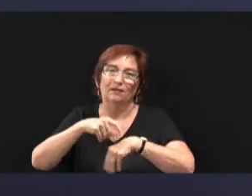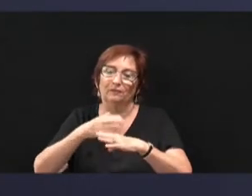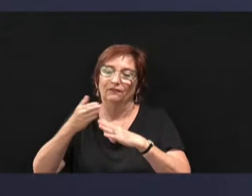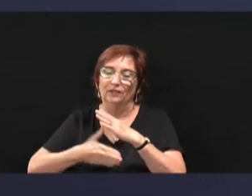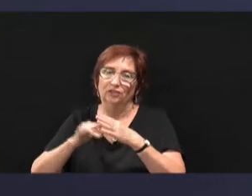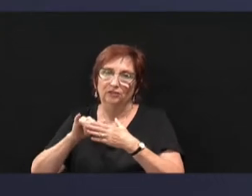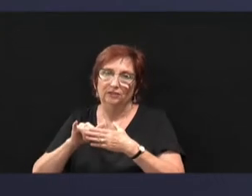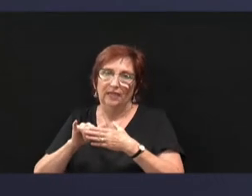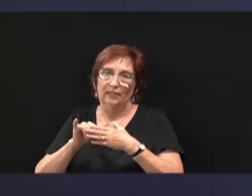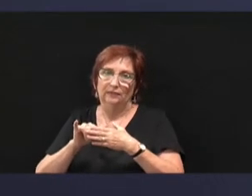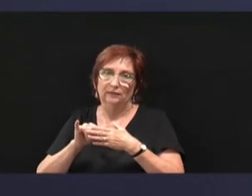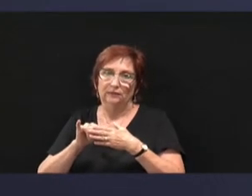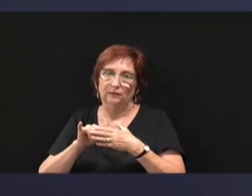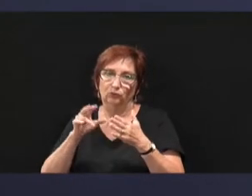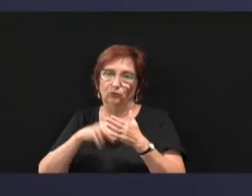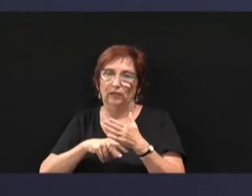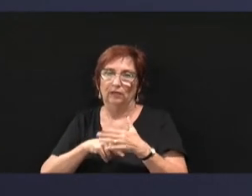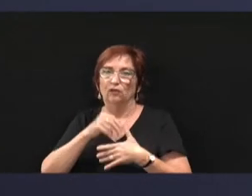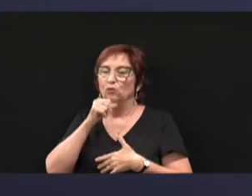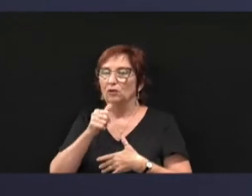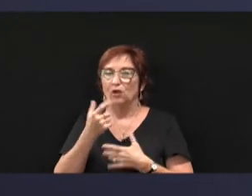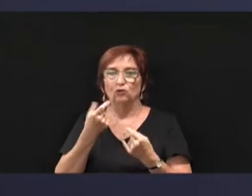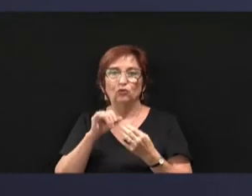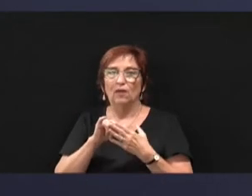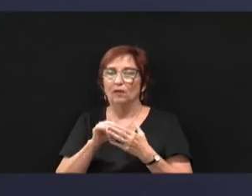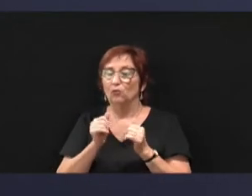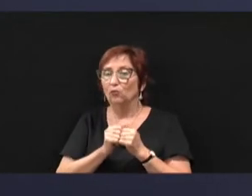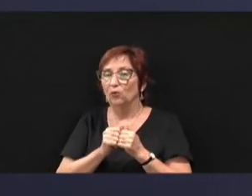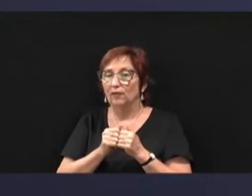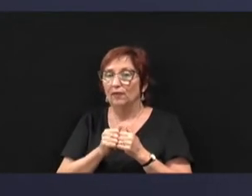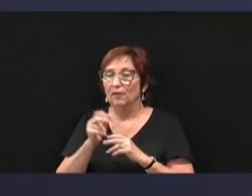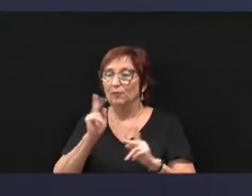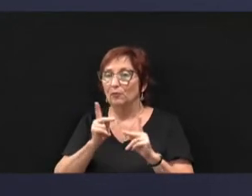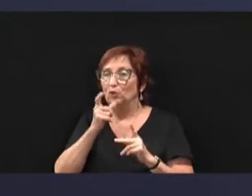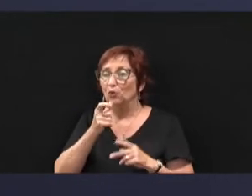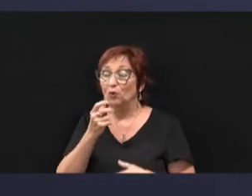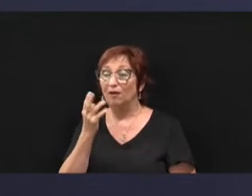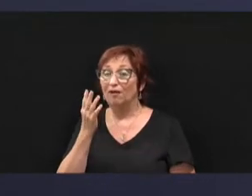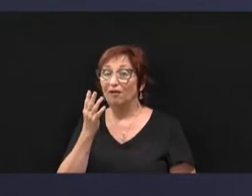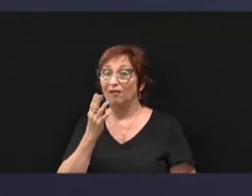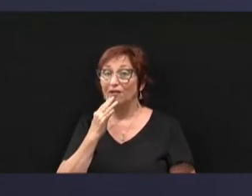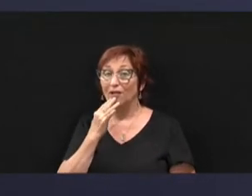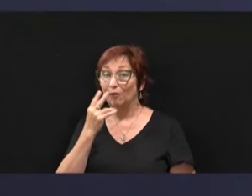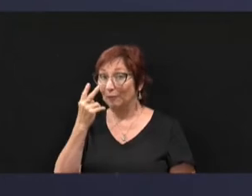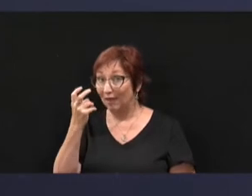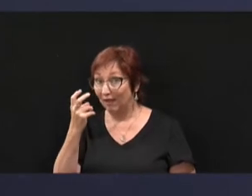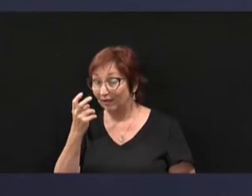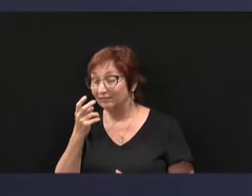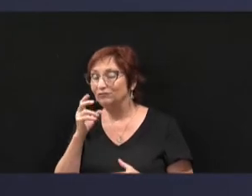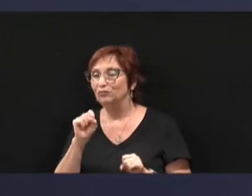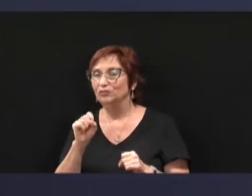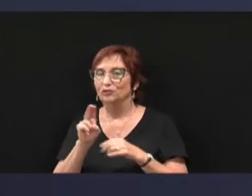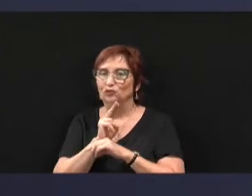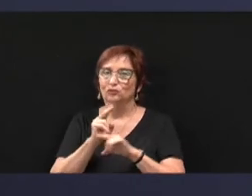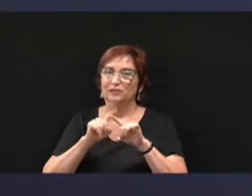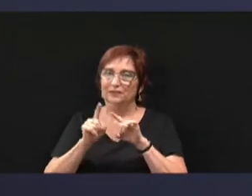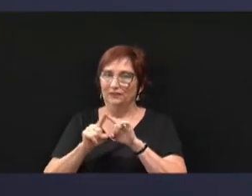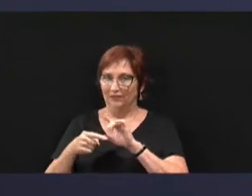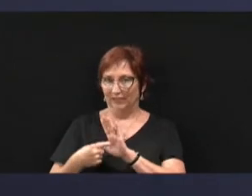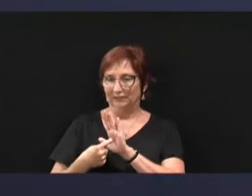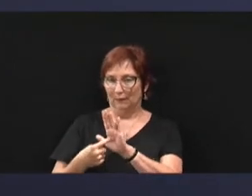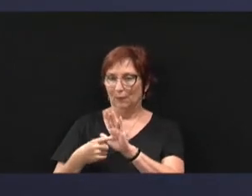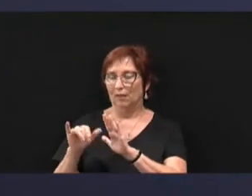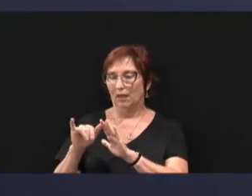Yes, you wouldn't do this with colorblind people. You could get another example,